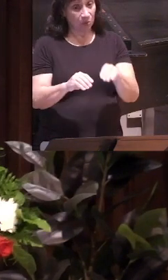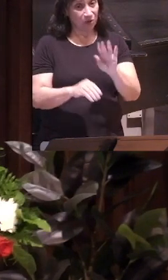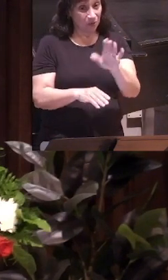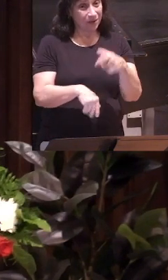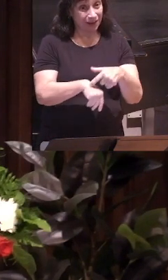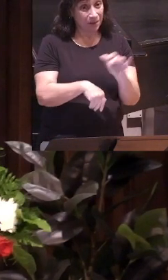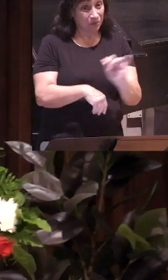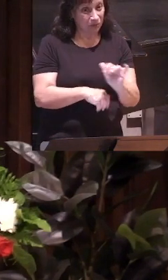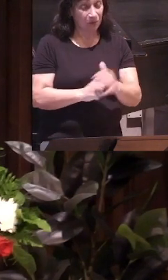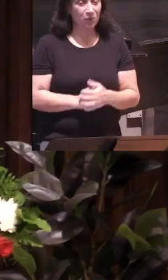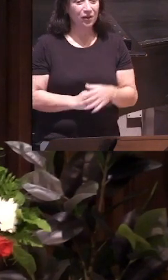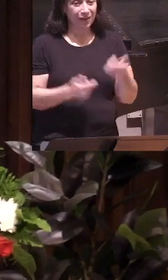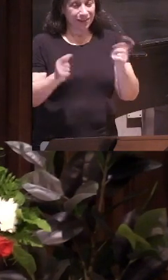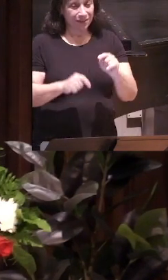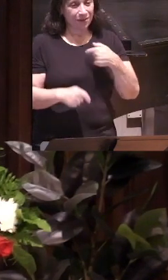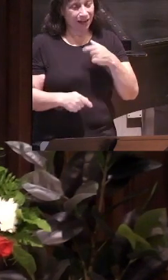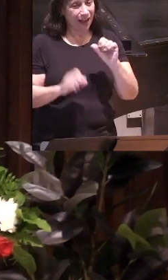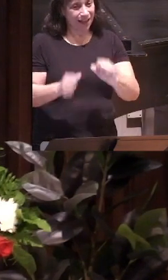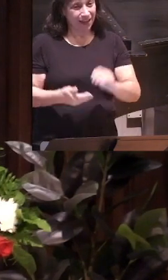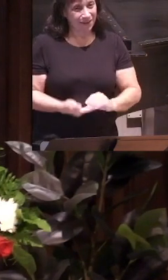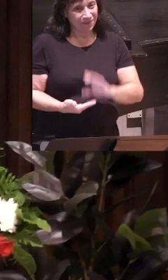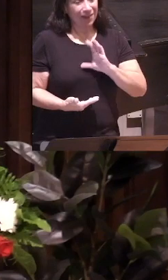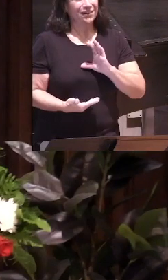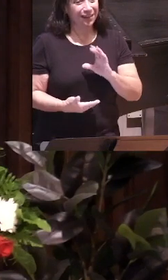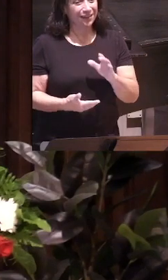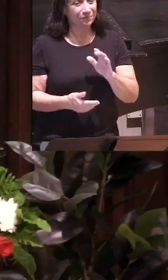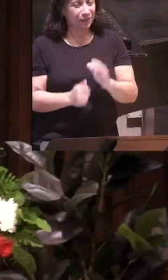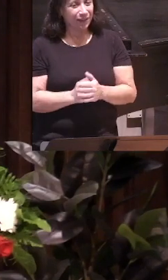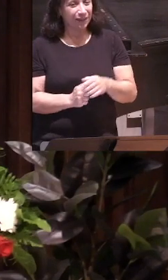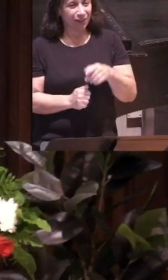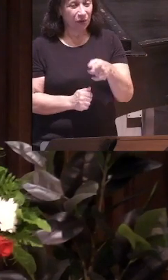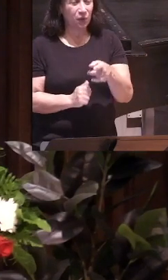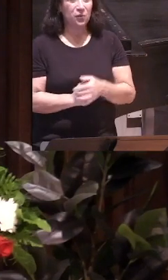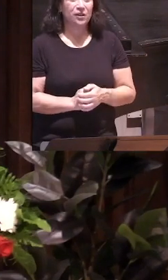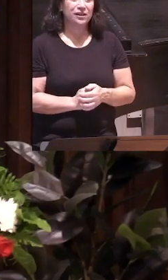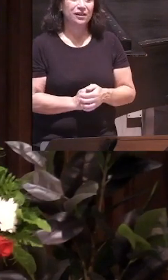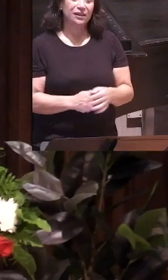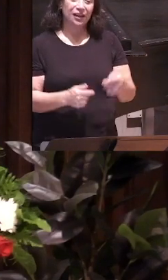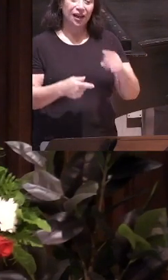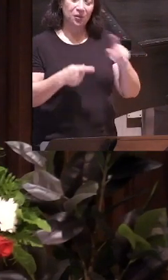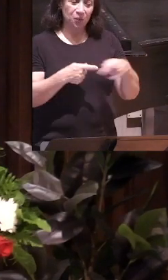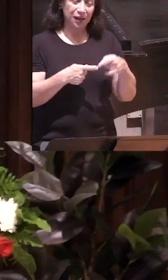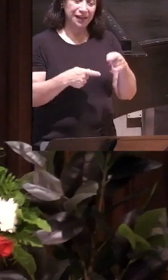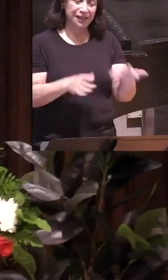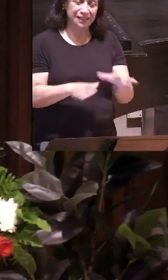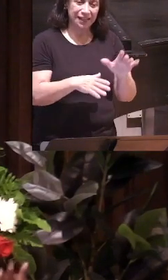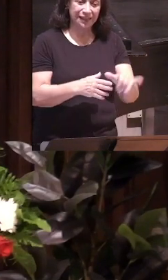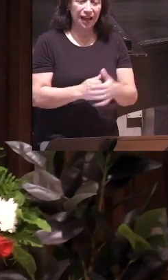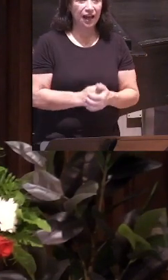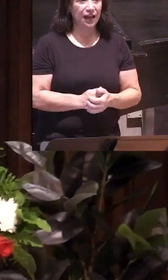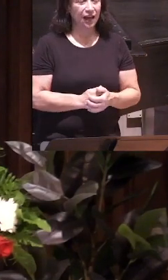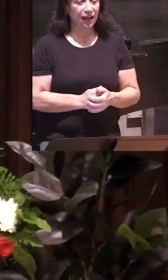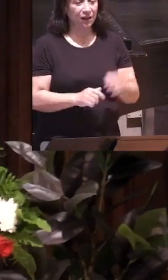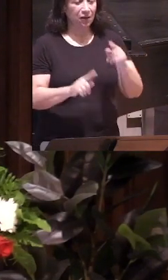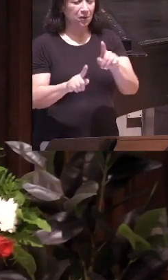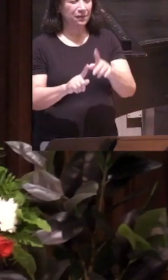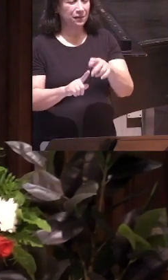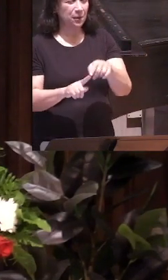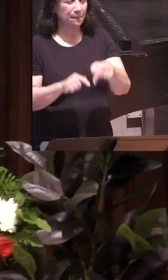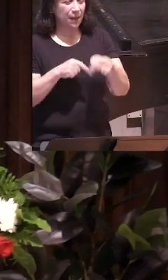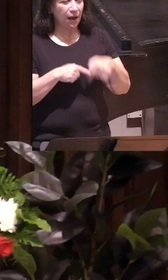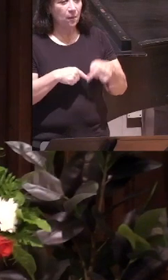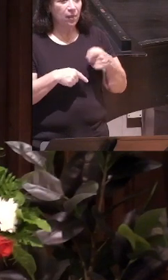so that I can fill you up. You gotta deserve it, right? And once he did that, and let me just back up a little bit.